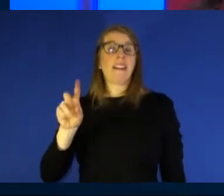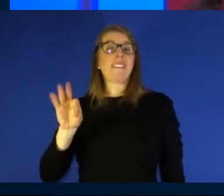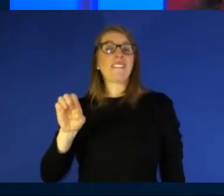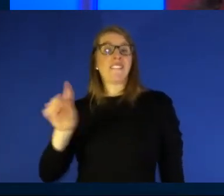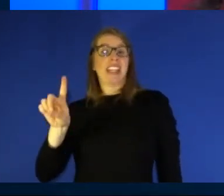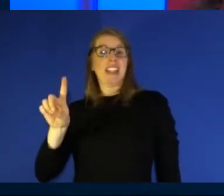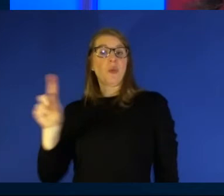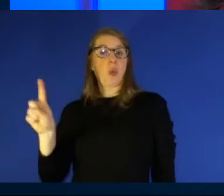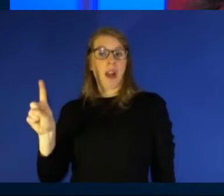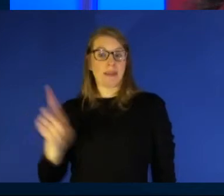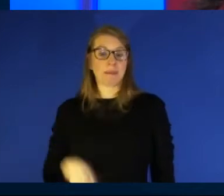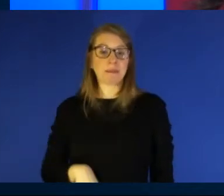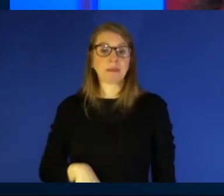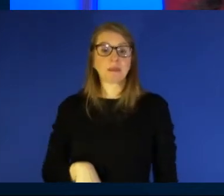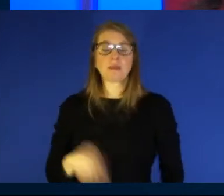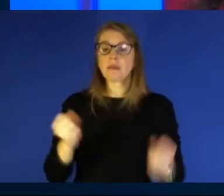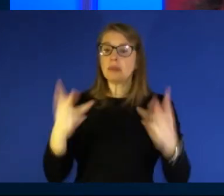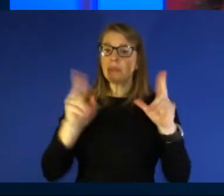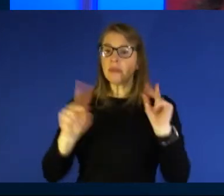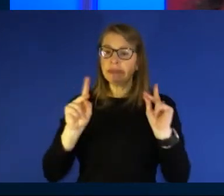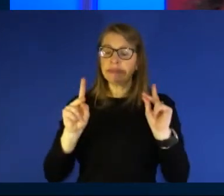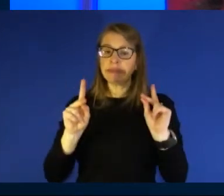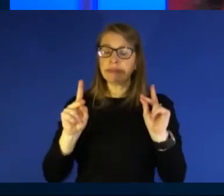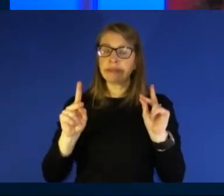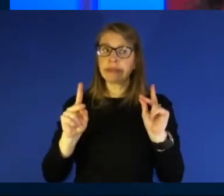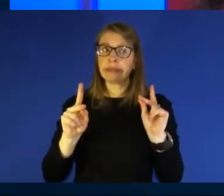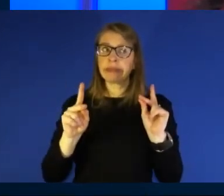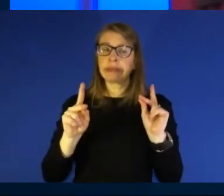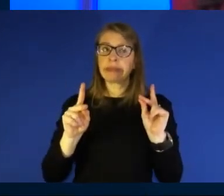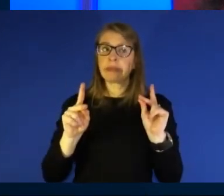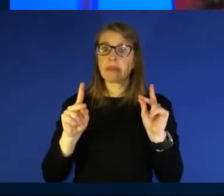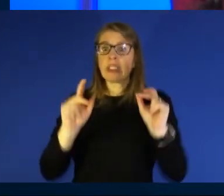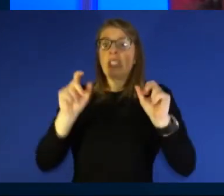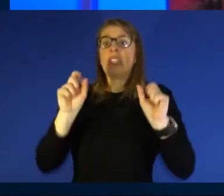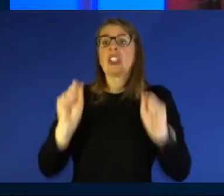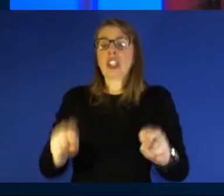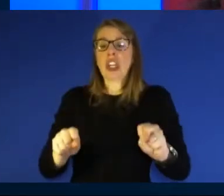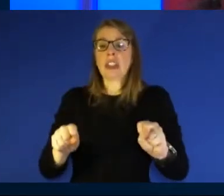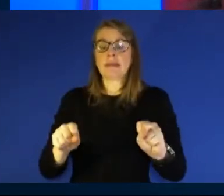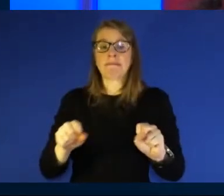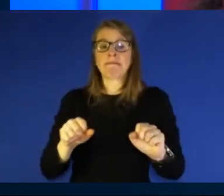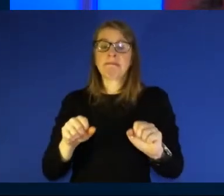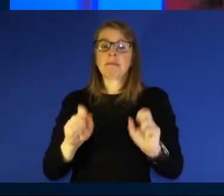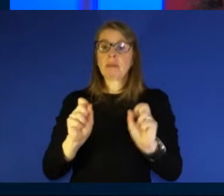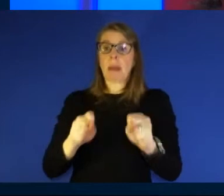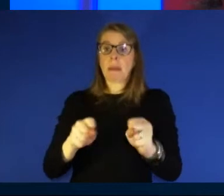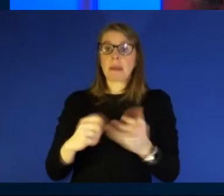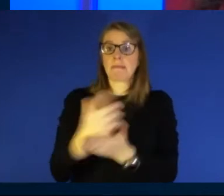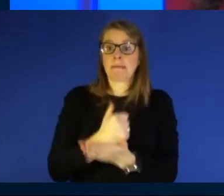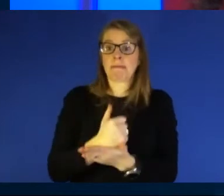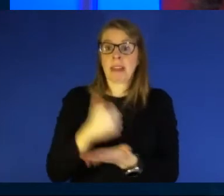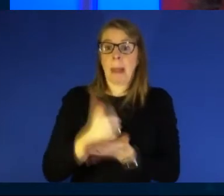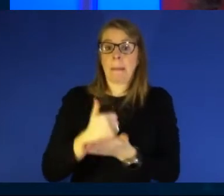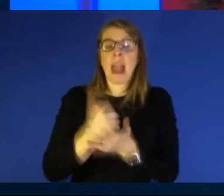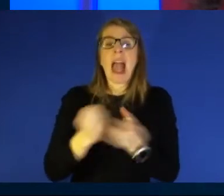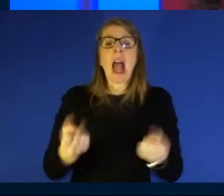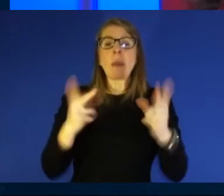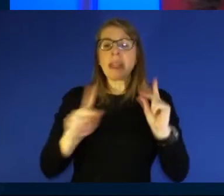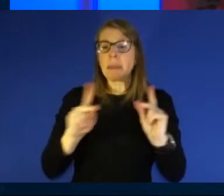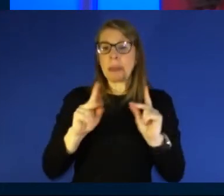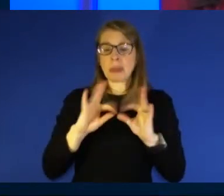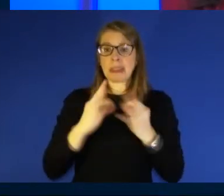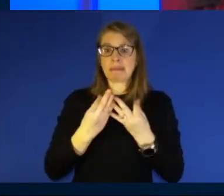like this has the potential to help who are right now sitting with their children at home and they're hungry? They don't have enough to eat.